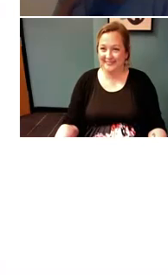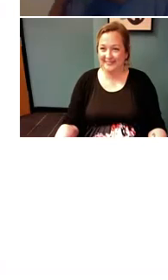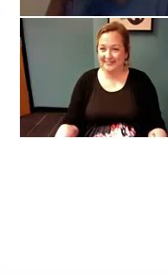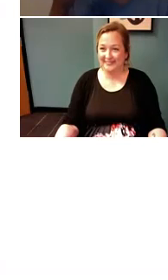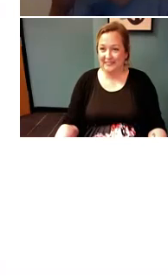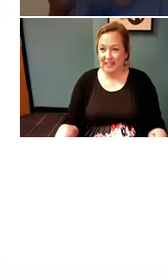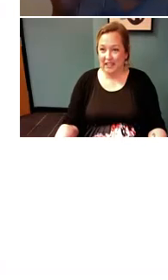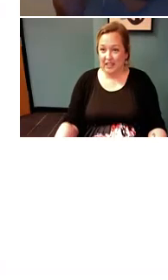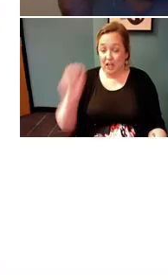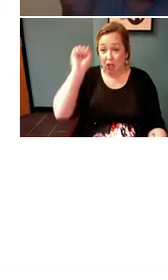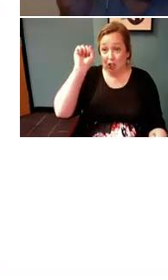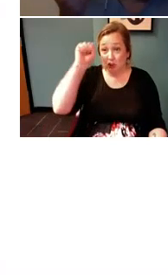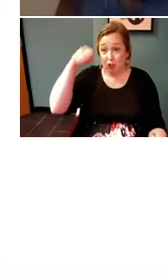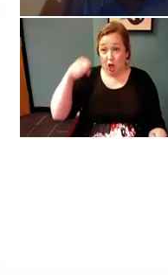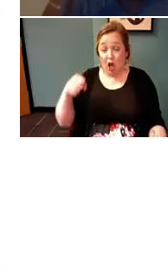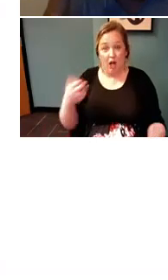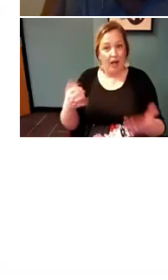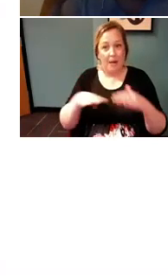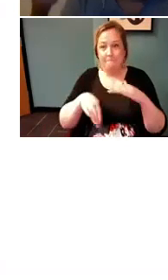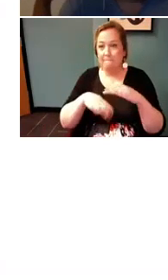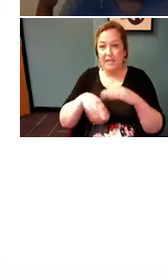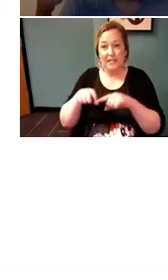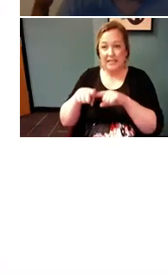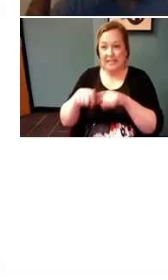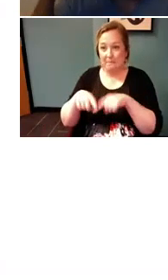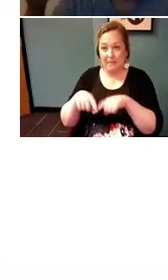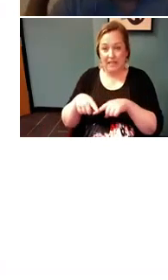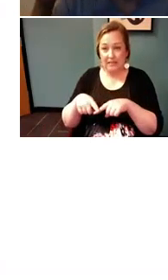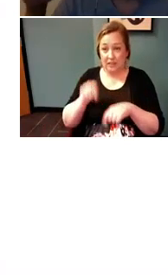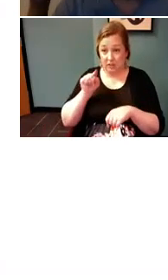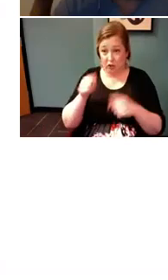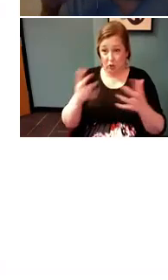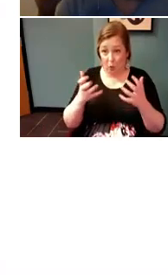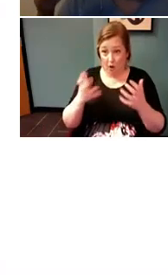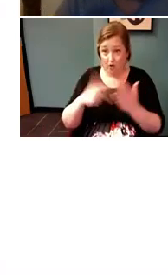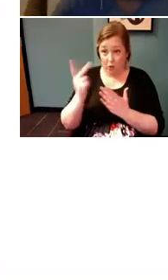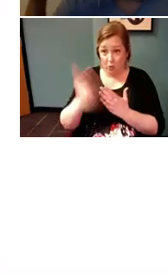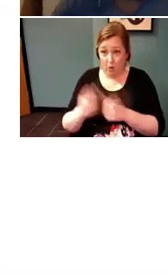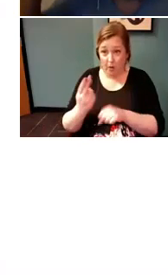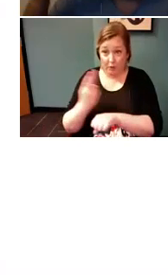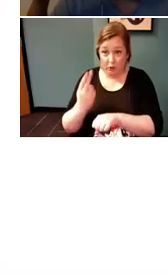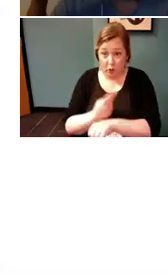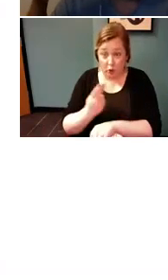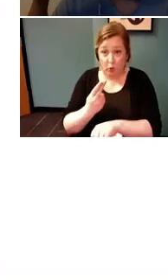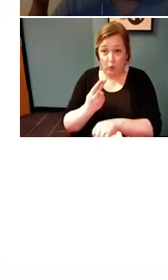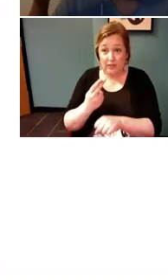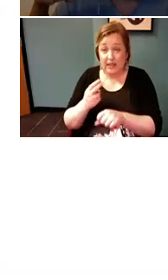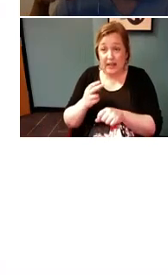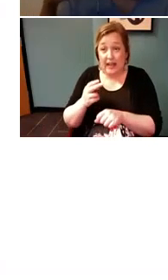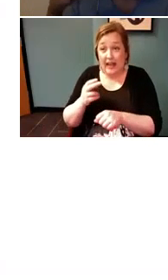Sean, it basically depends upon, do you want your program to use as few processing units as